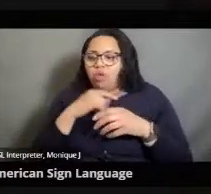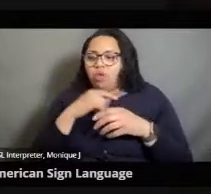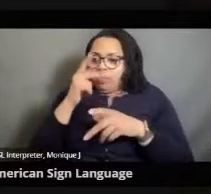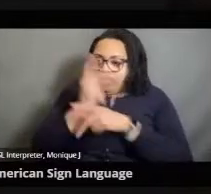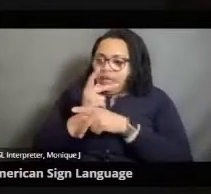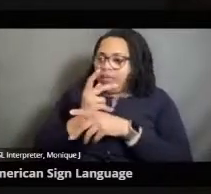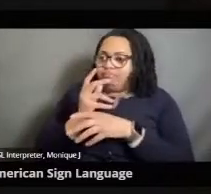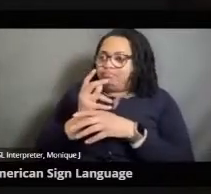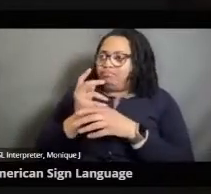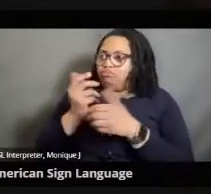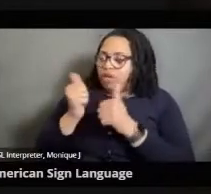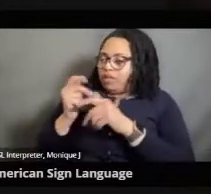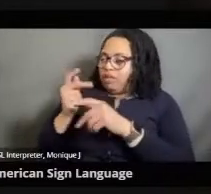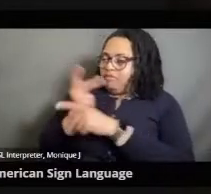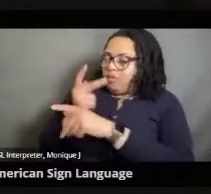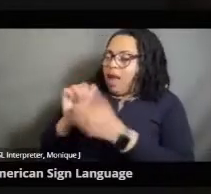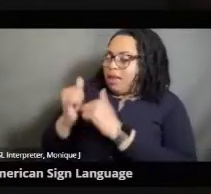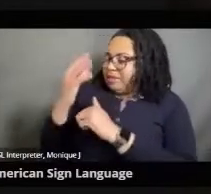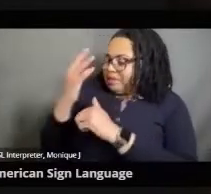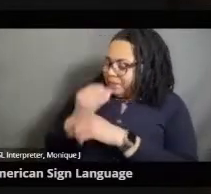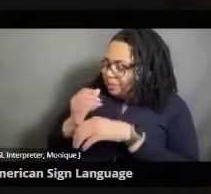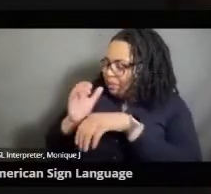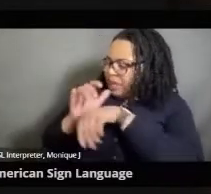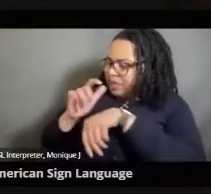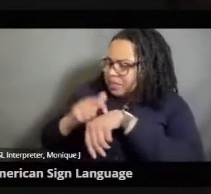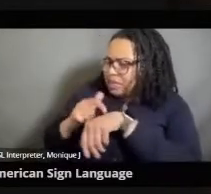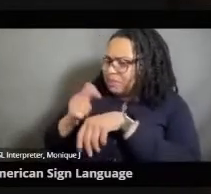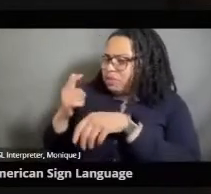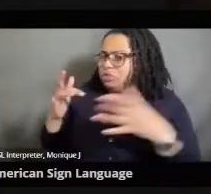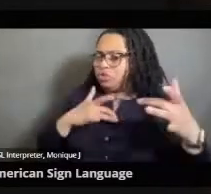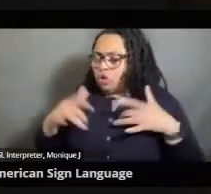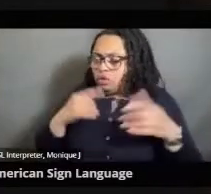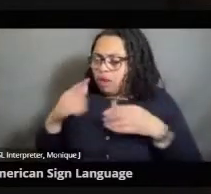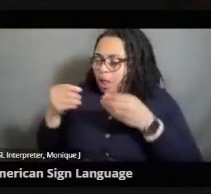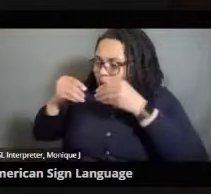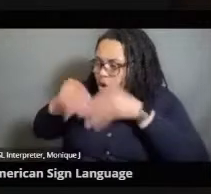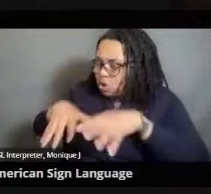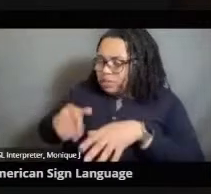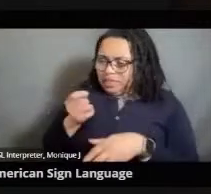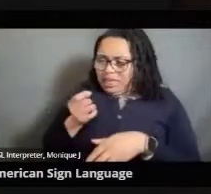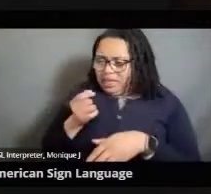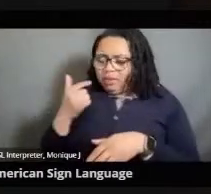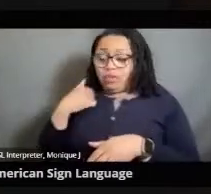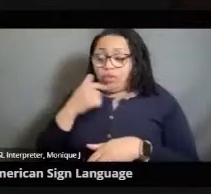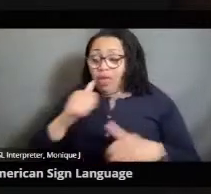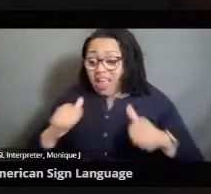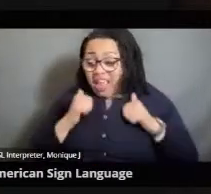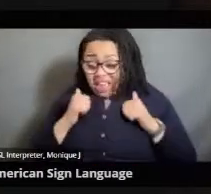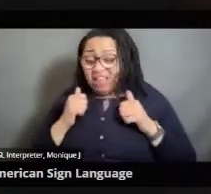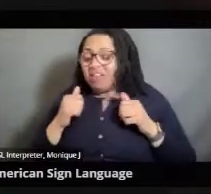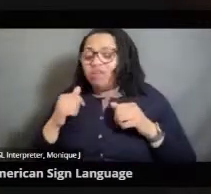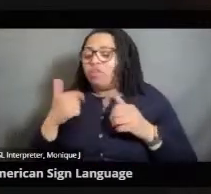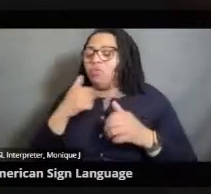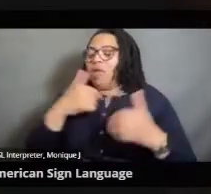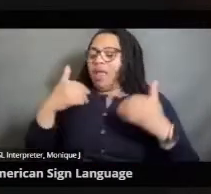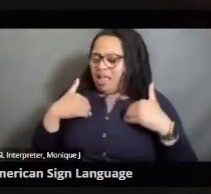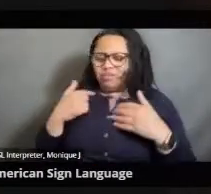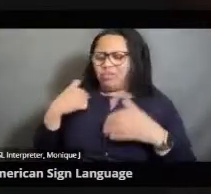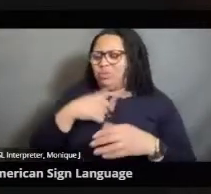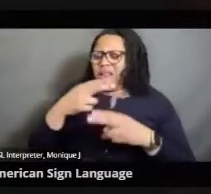night, afraid of losing the little we have, and we call this living. This can't be right.